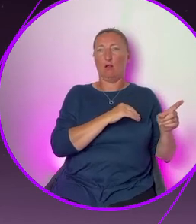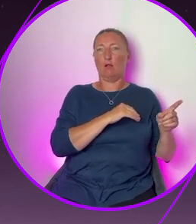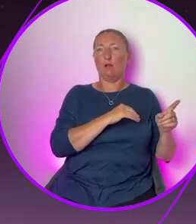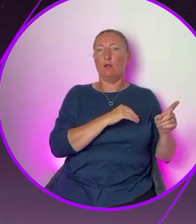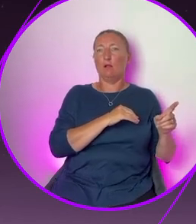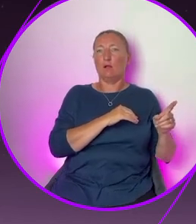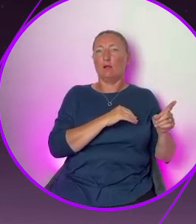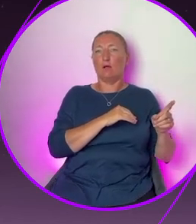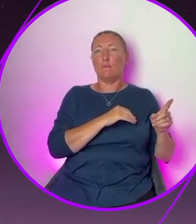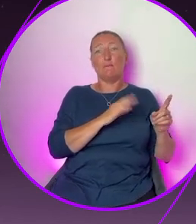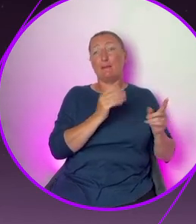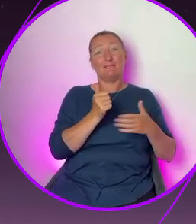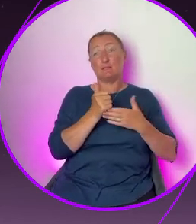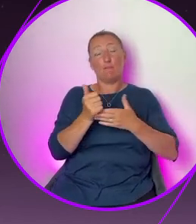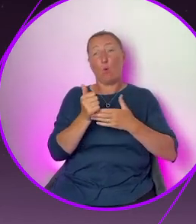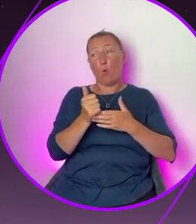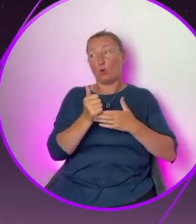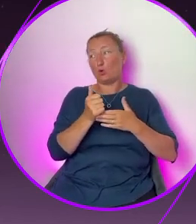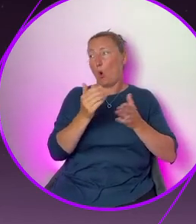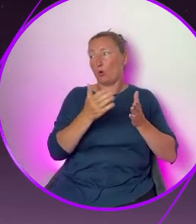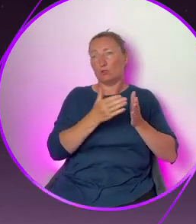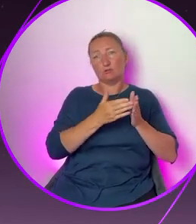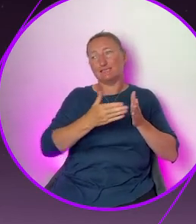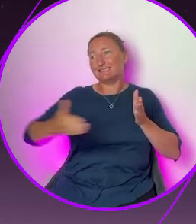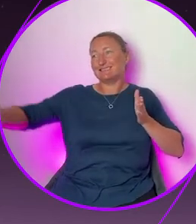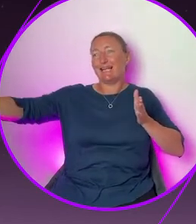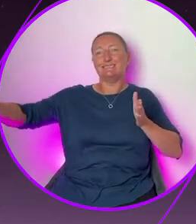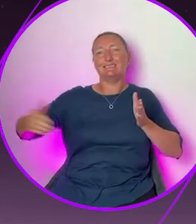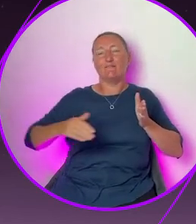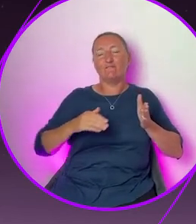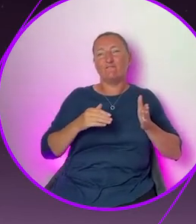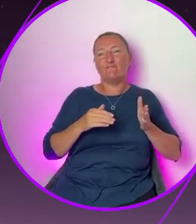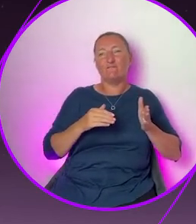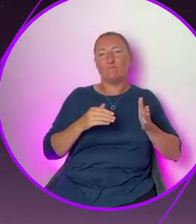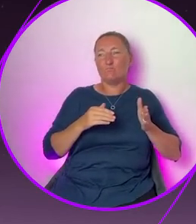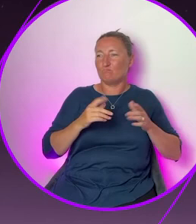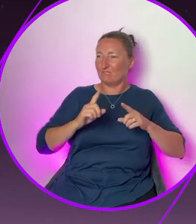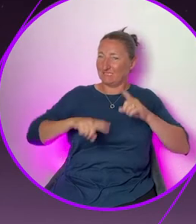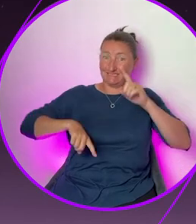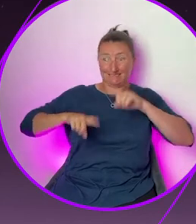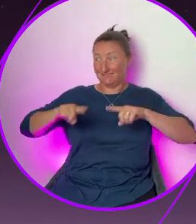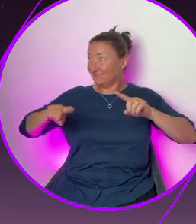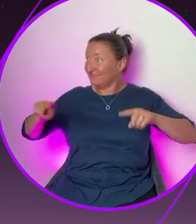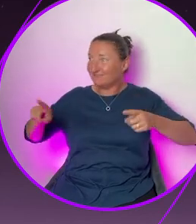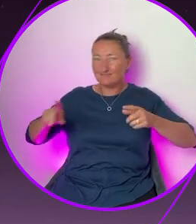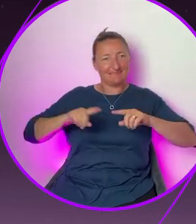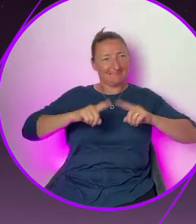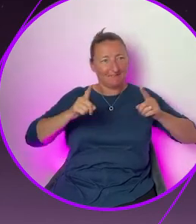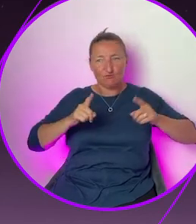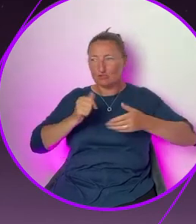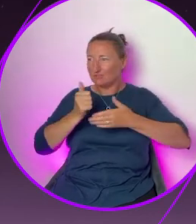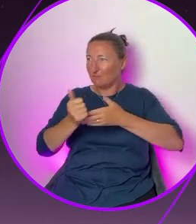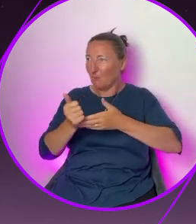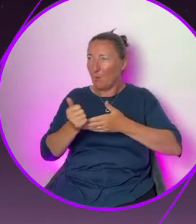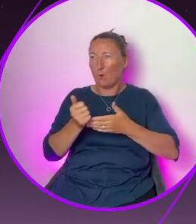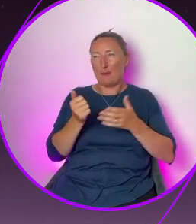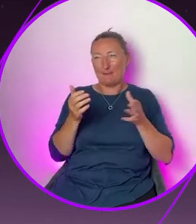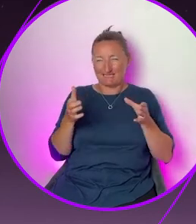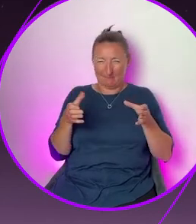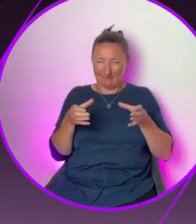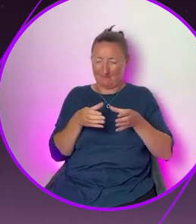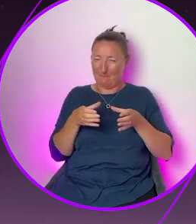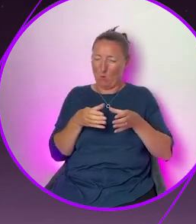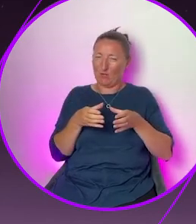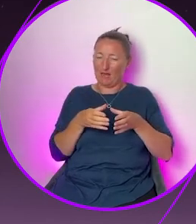that support wasn't as extensive as it could have been if different alternative forms of support and you know,